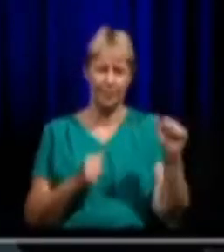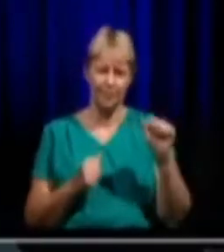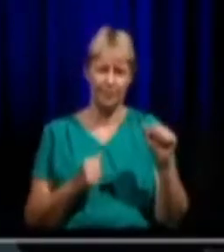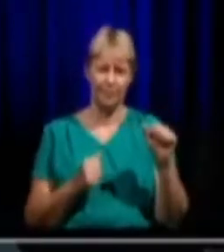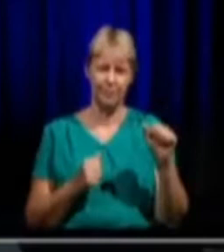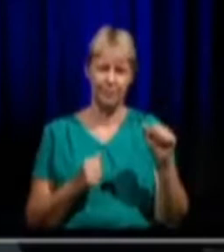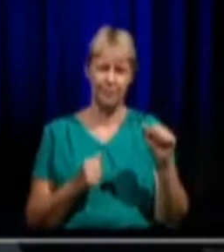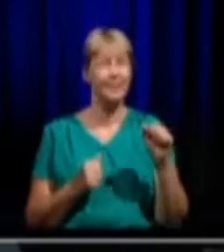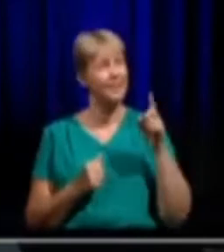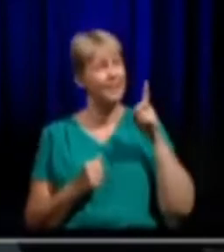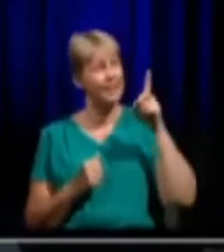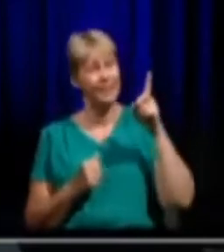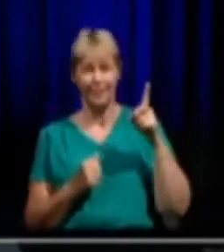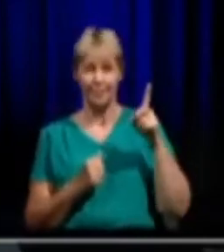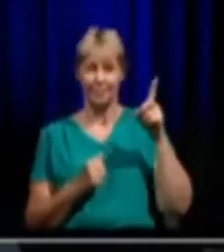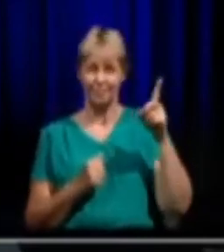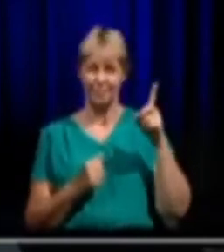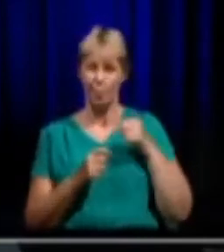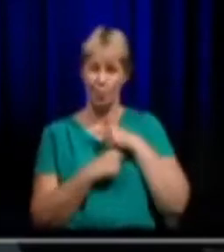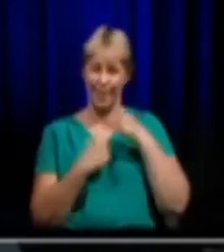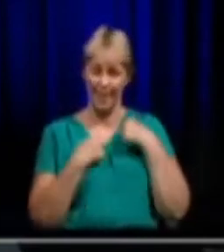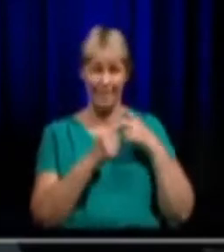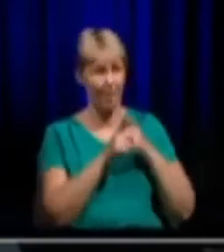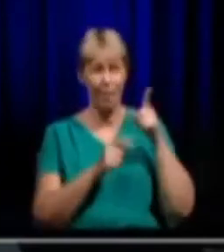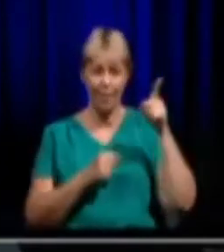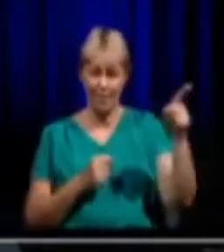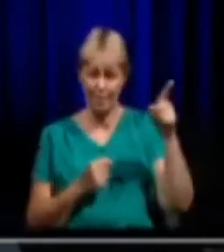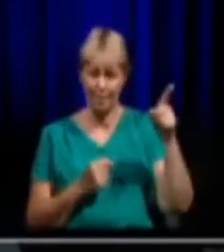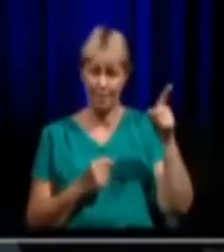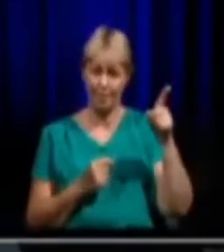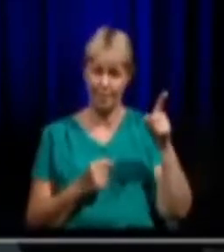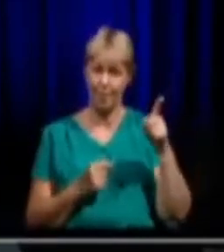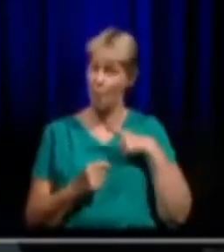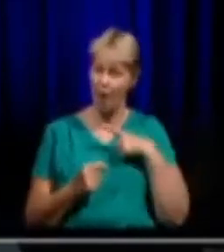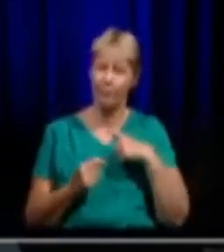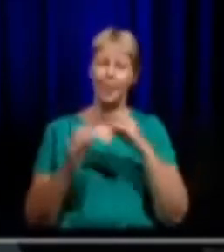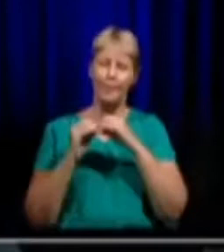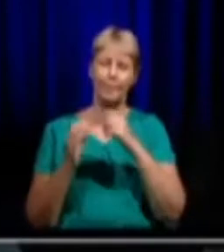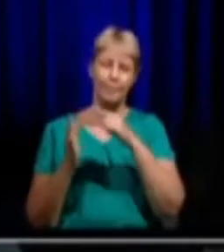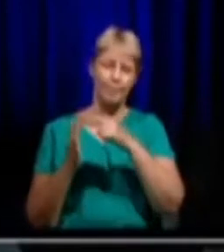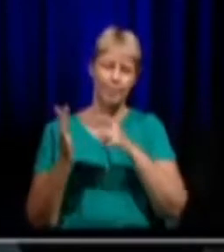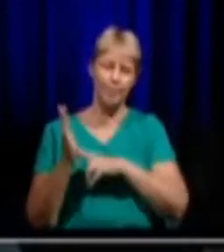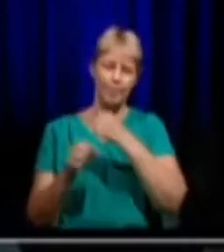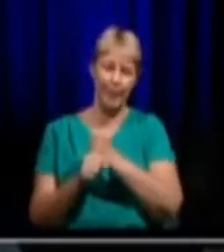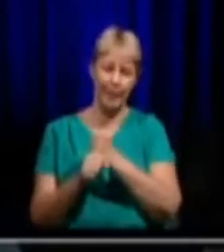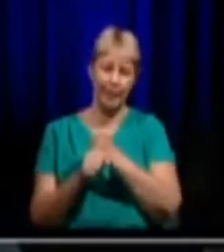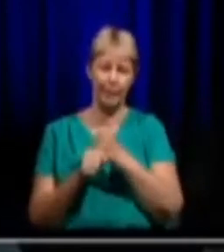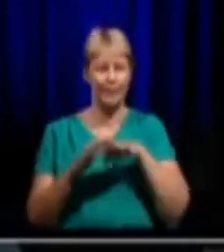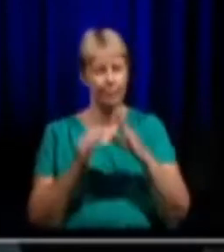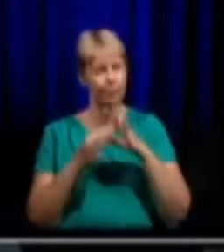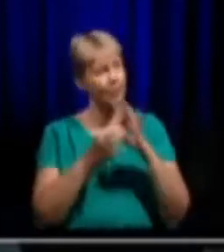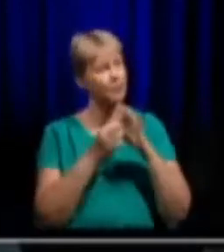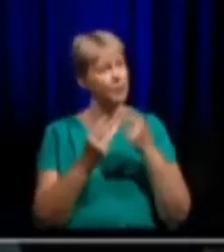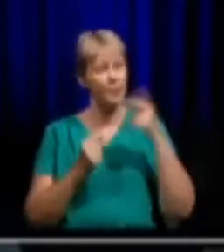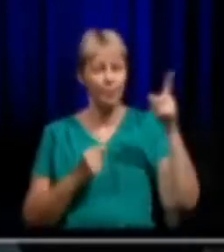And being a great follower of Jesus all starts with being in a relationship with him. So this series is